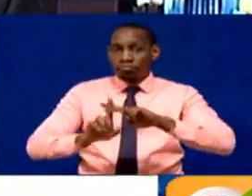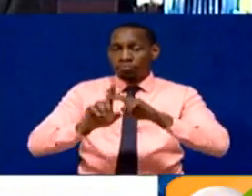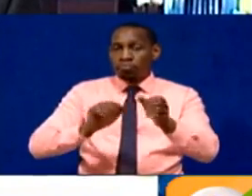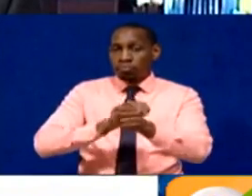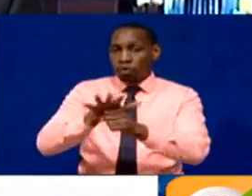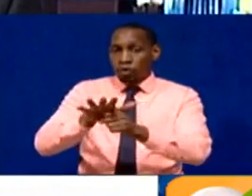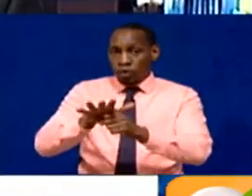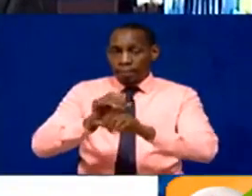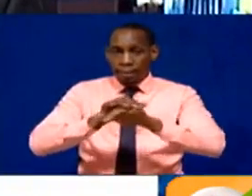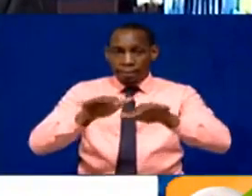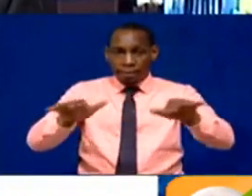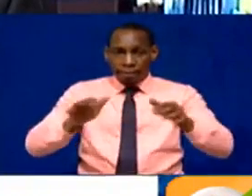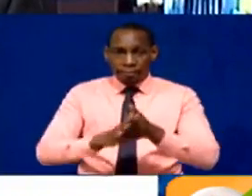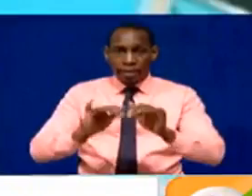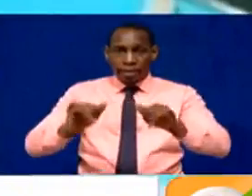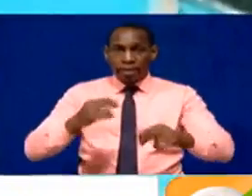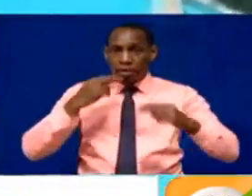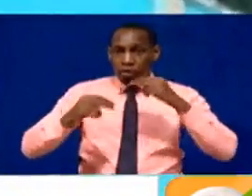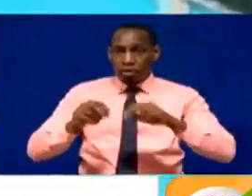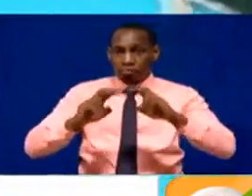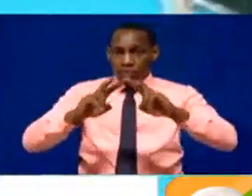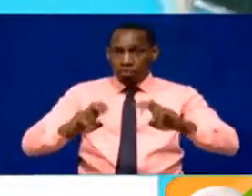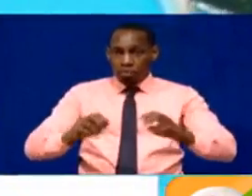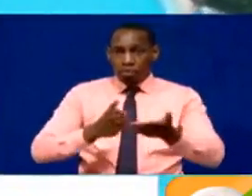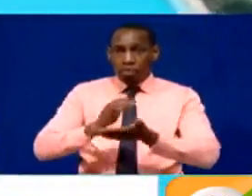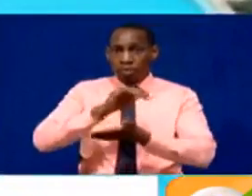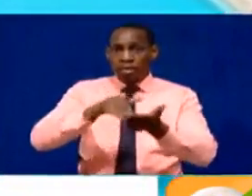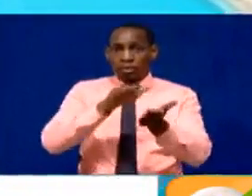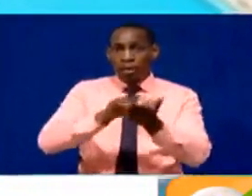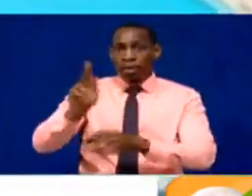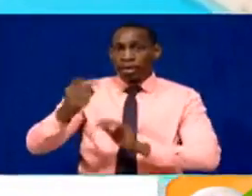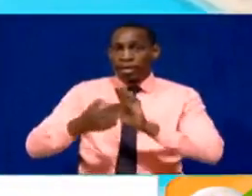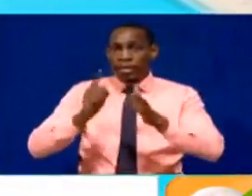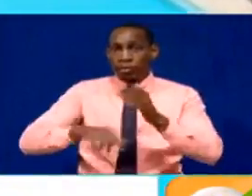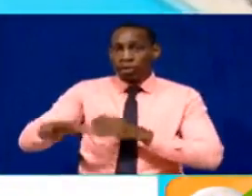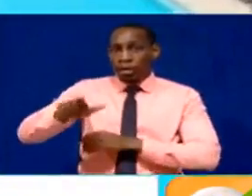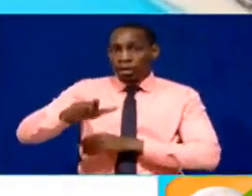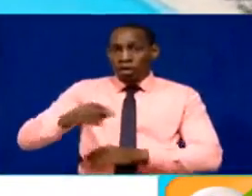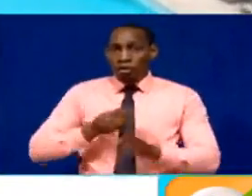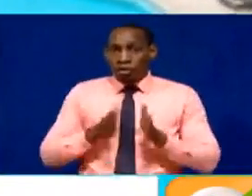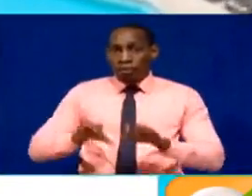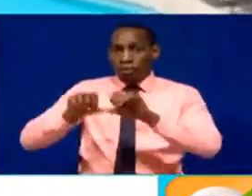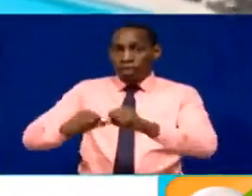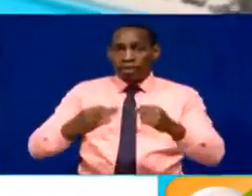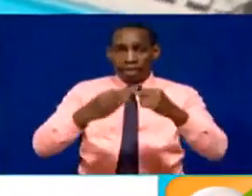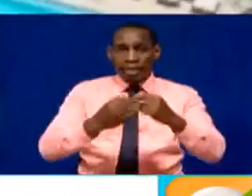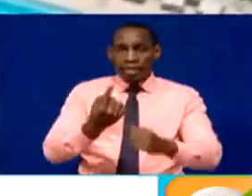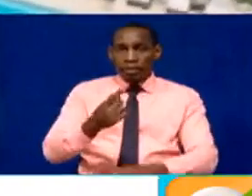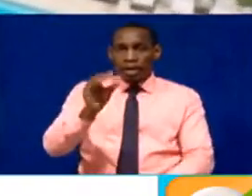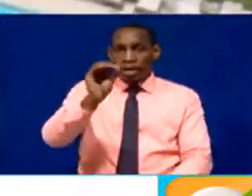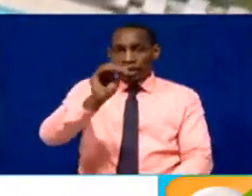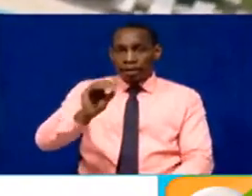the COVID-19 pandemic. A new hotel survey by the Central Bank of Kenya shows that local guests took up 81%